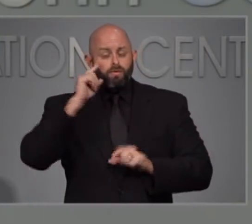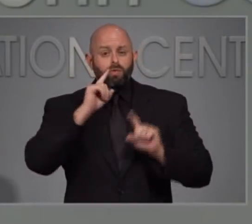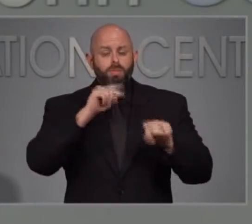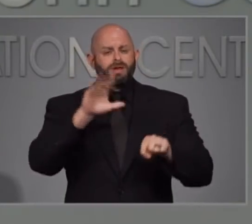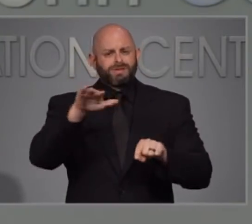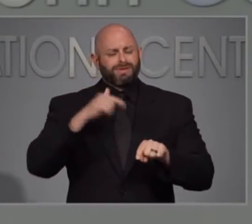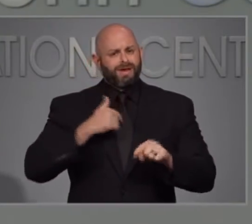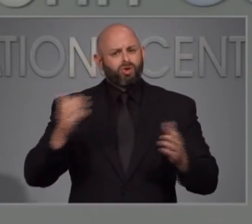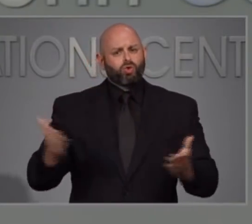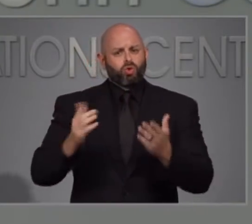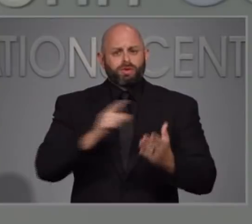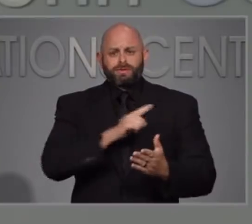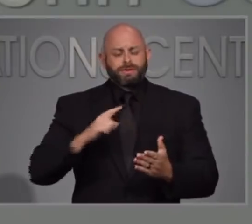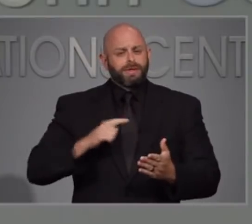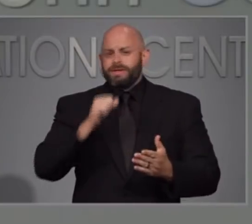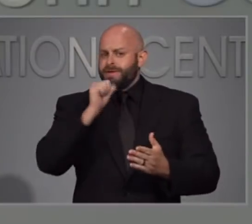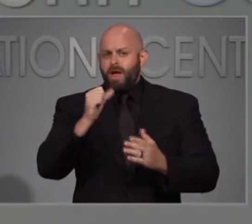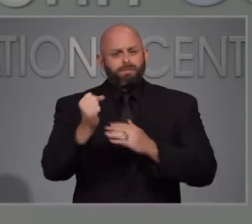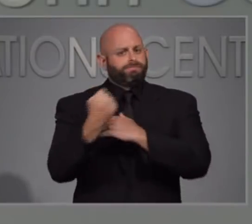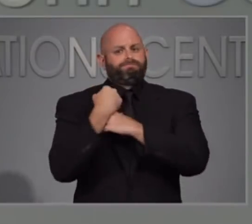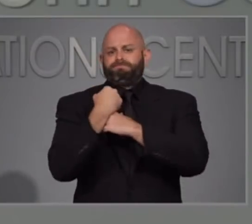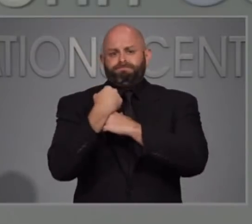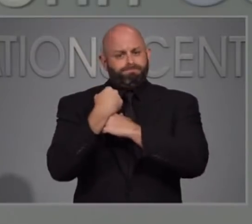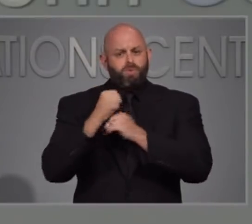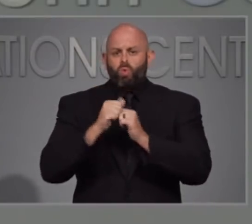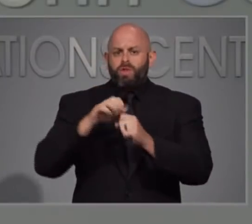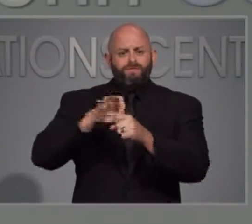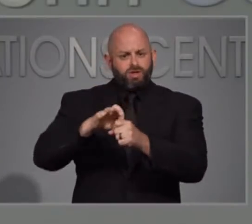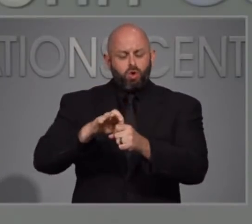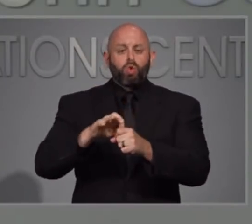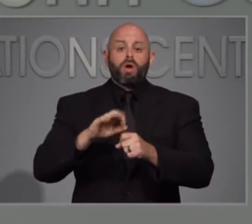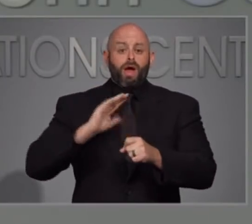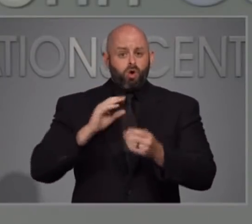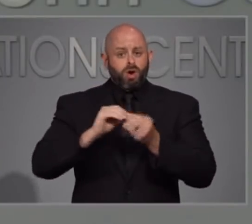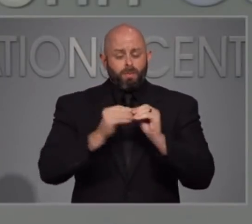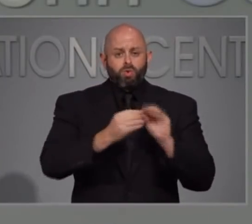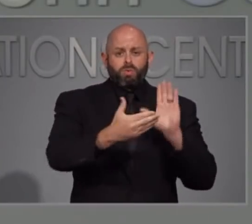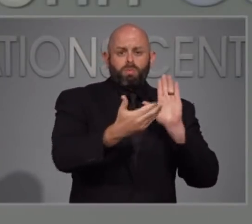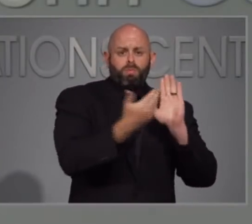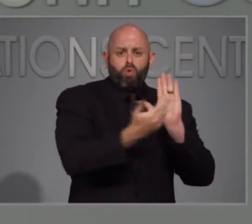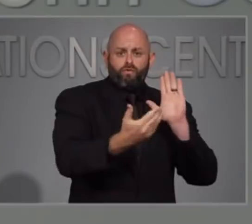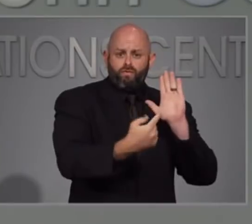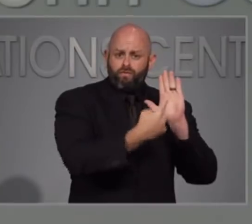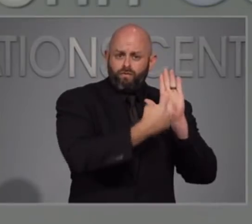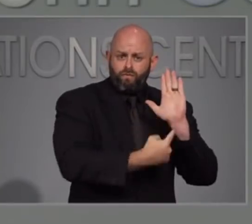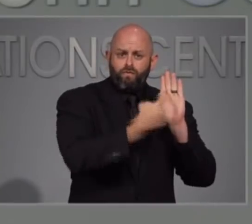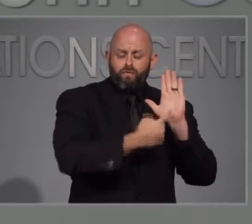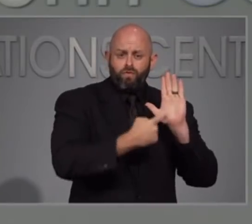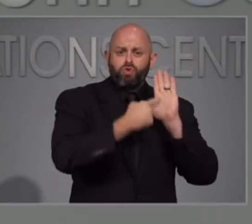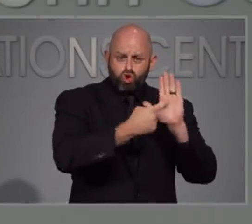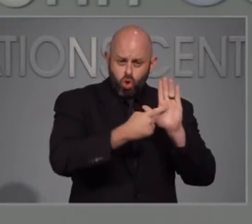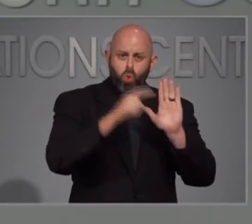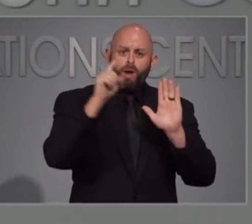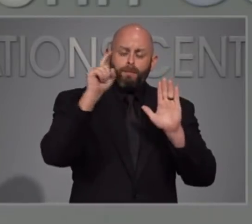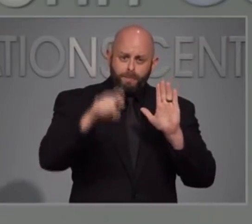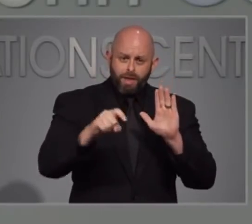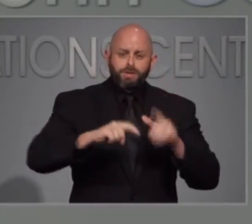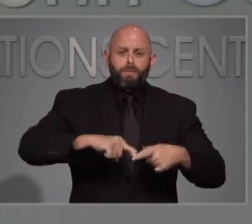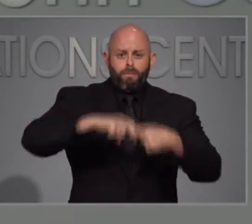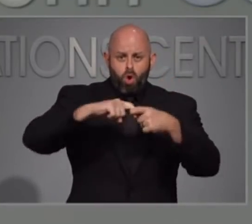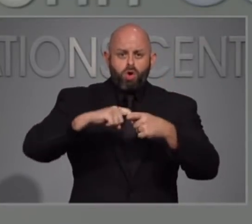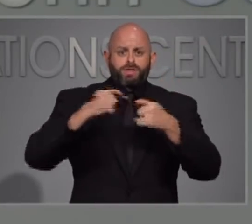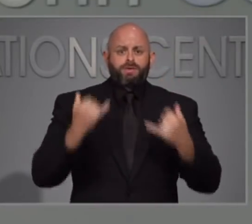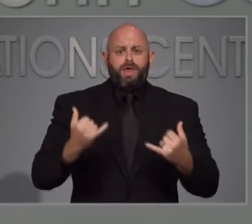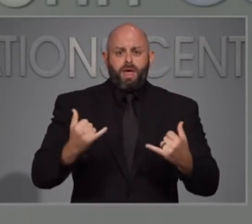because these numbers clearly tell us that we should not be moving forward with easing restrictions. But in